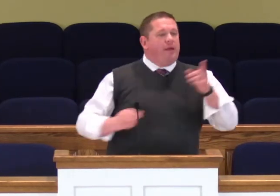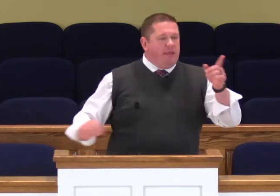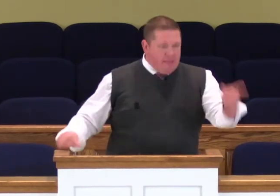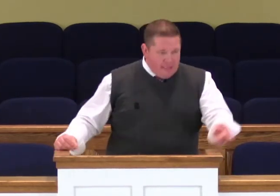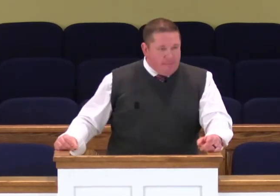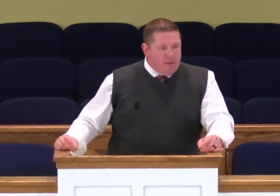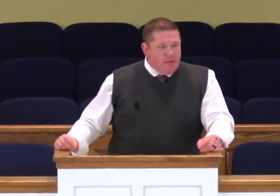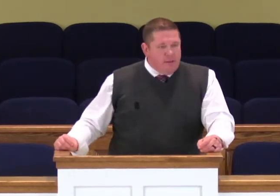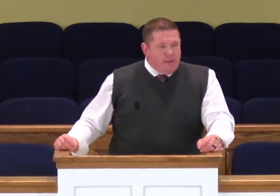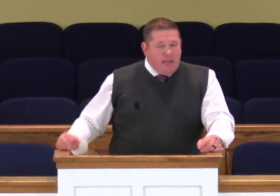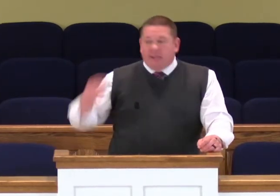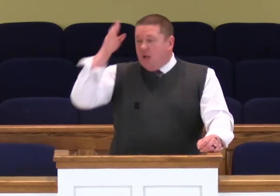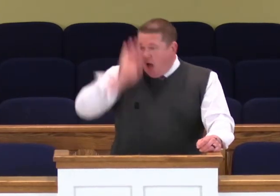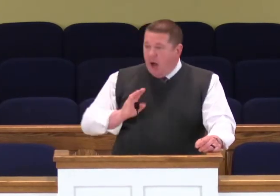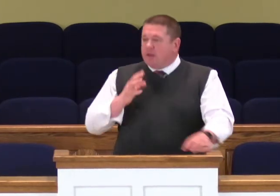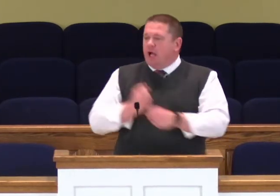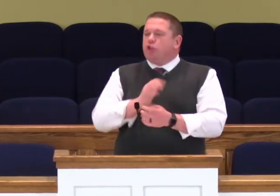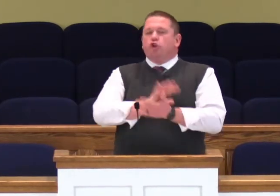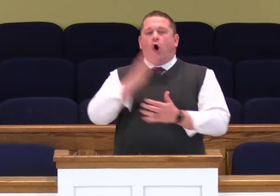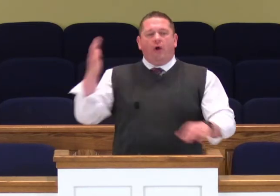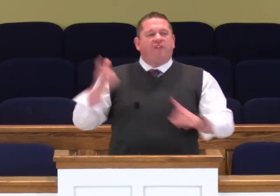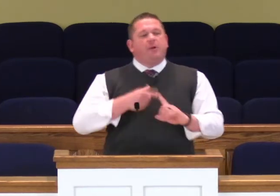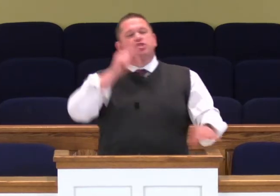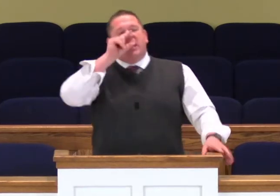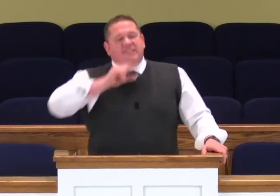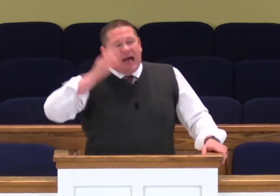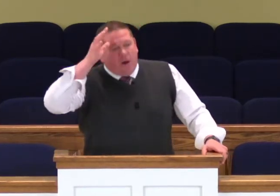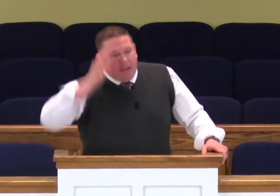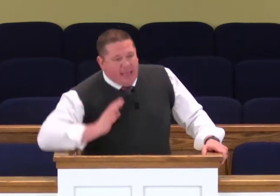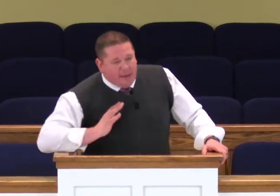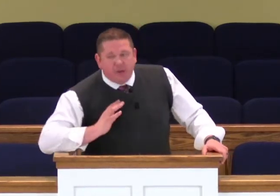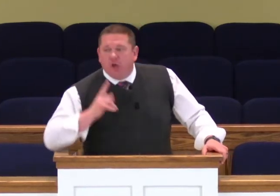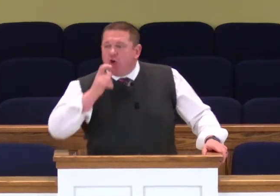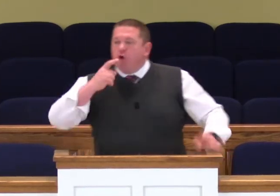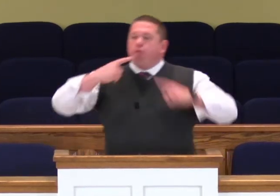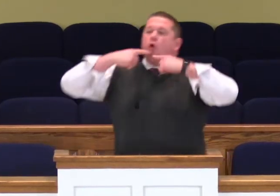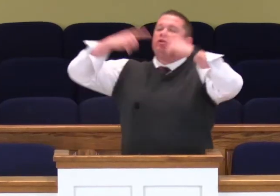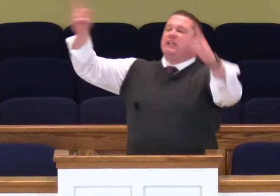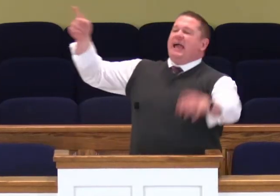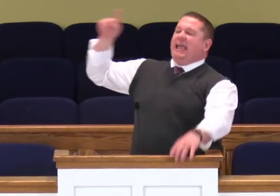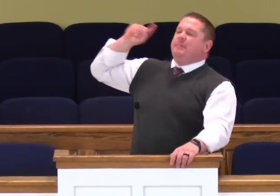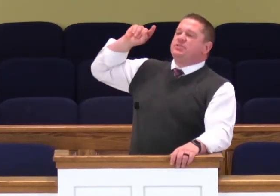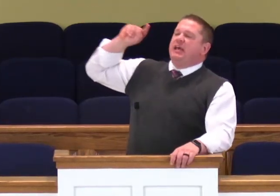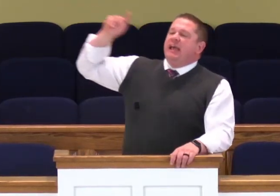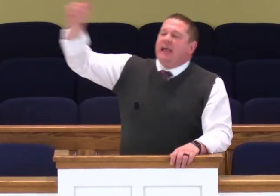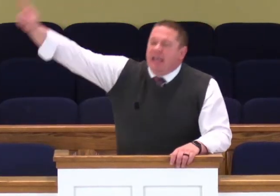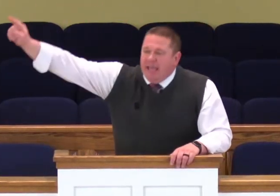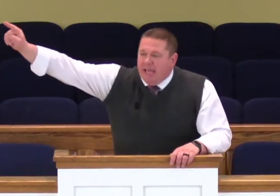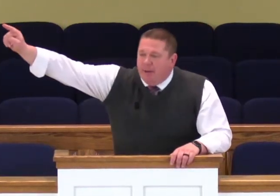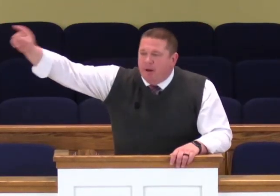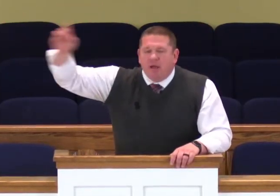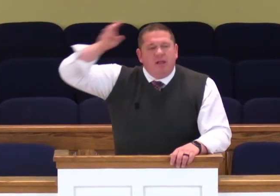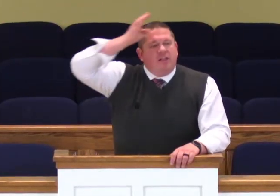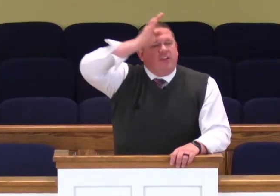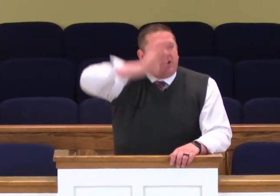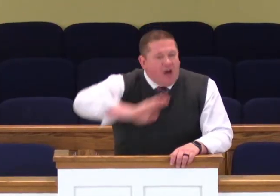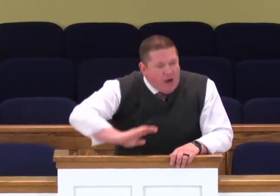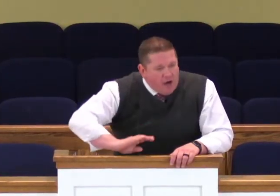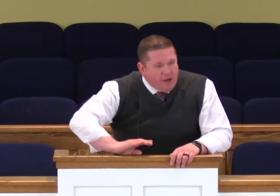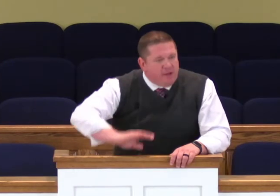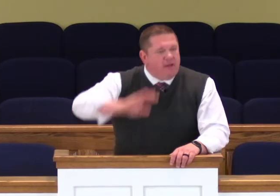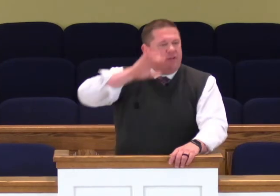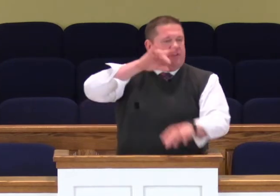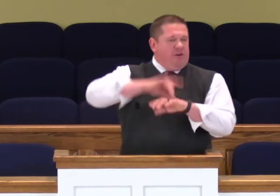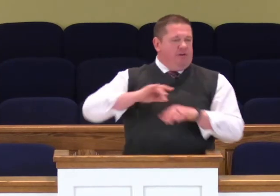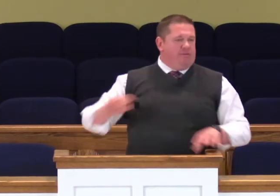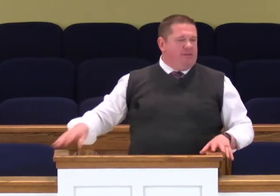help him. And God got the glory from a Gentile man who proclaims him the